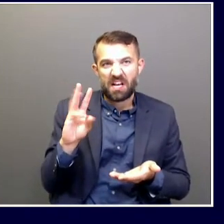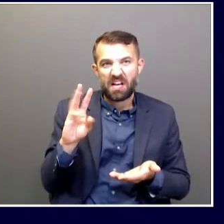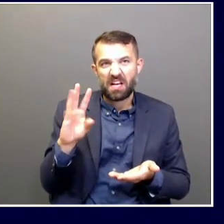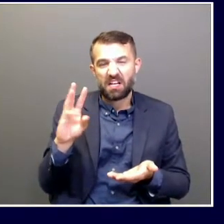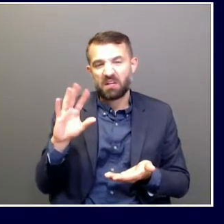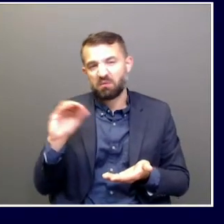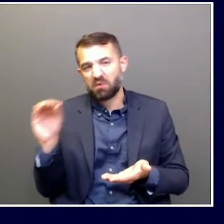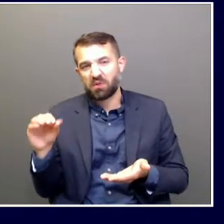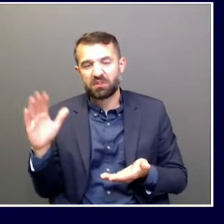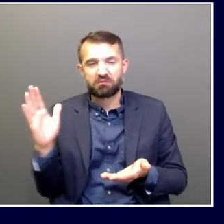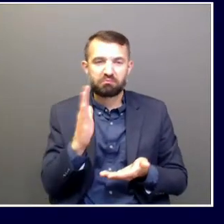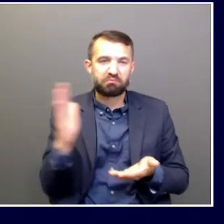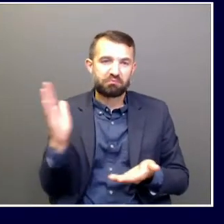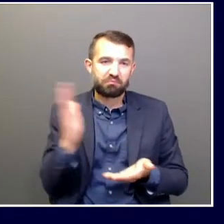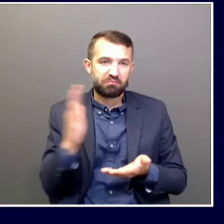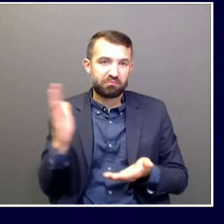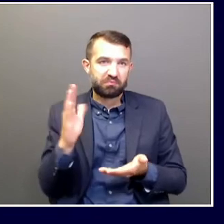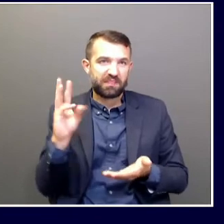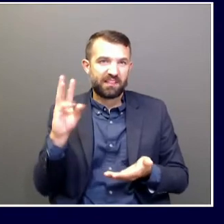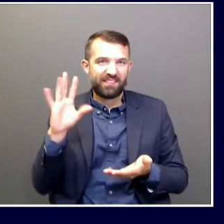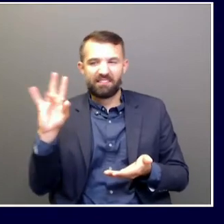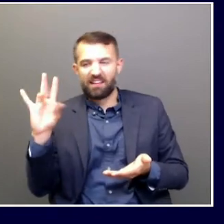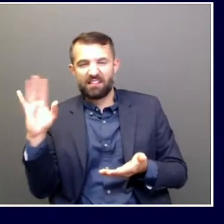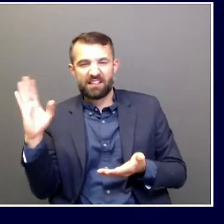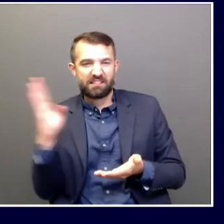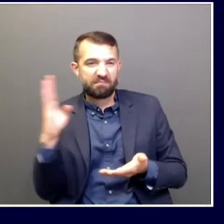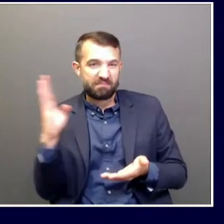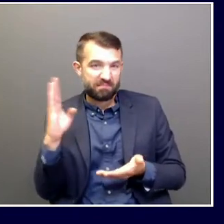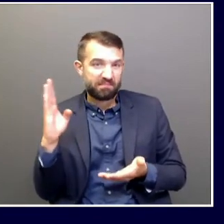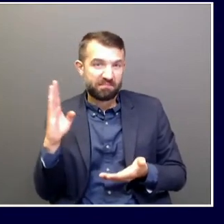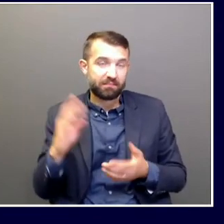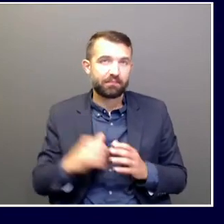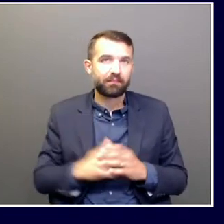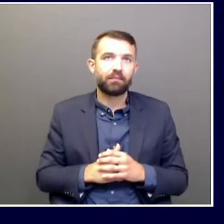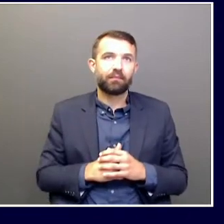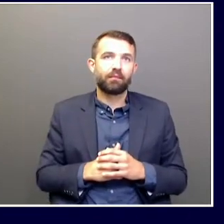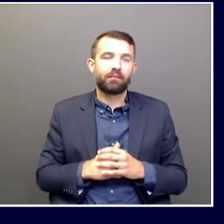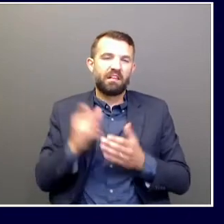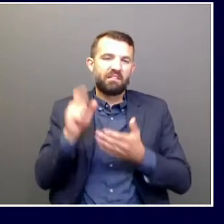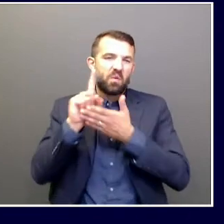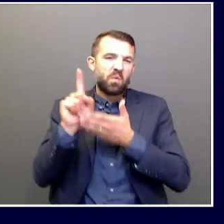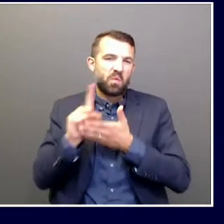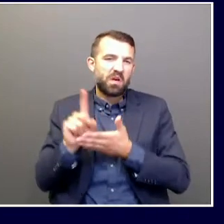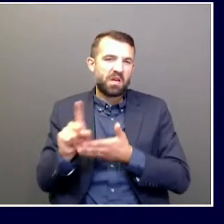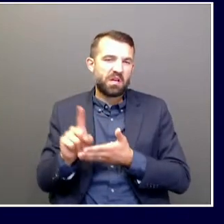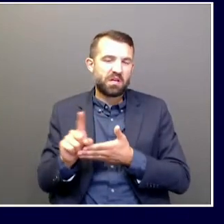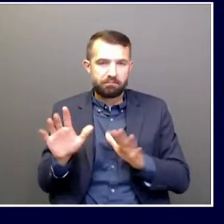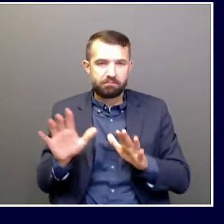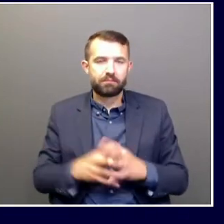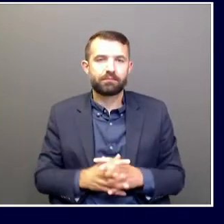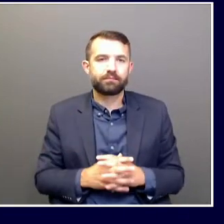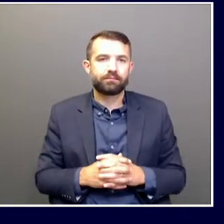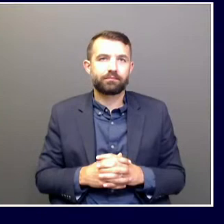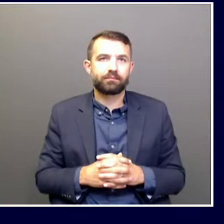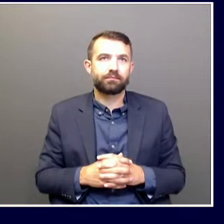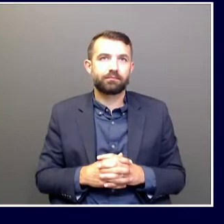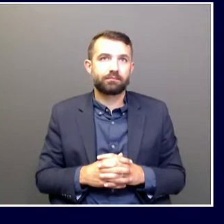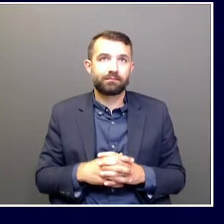of 65 to 75% in any given week, folks in the hospital not being fully